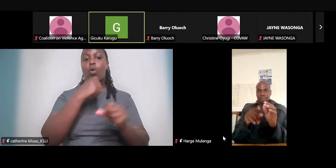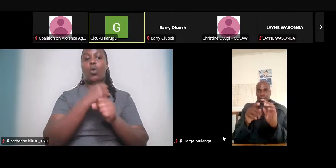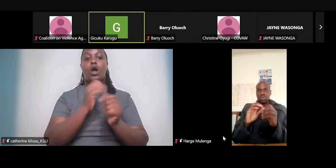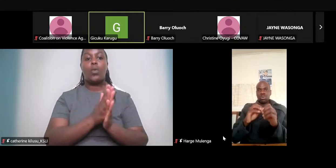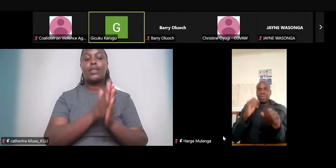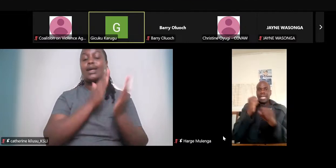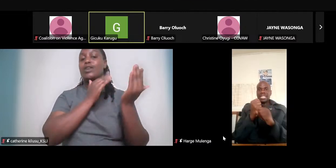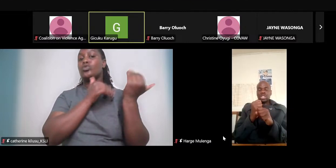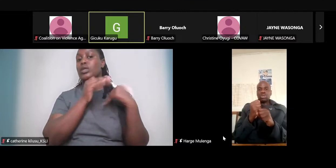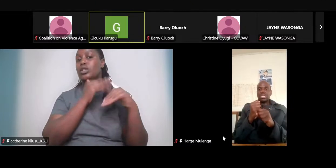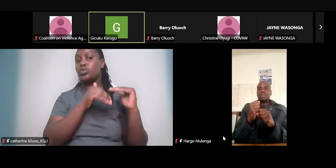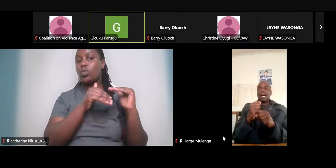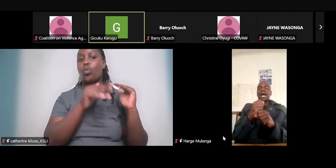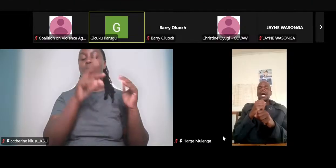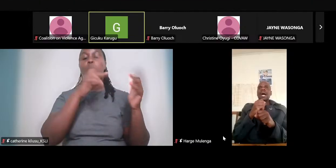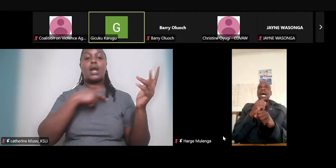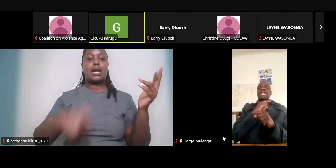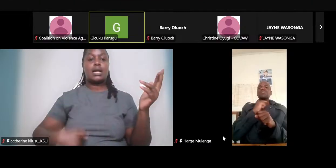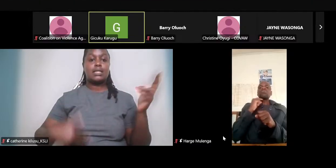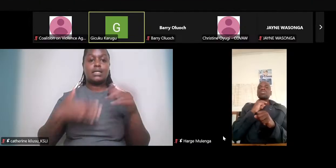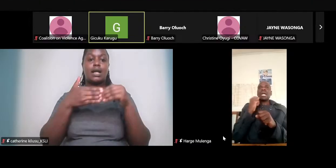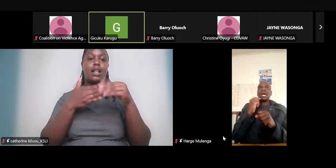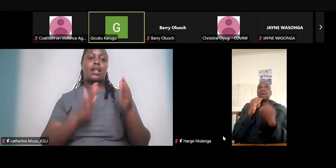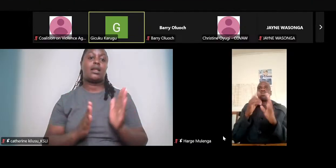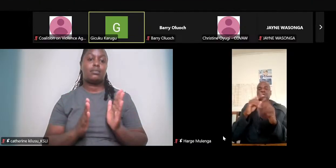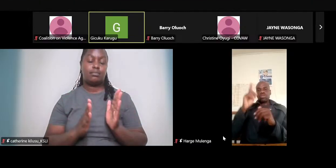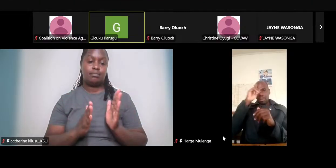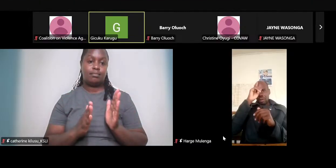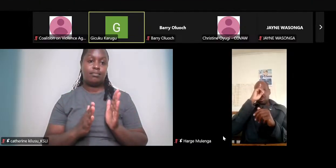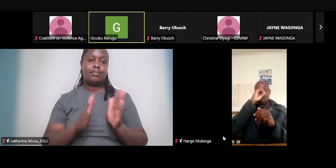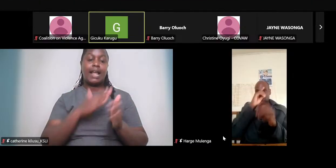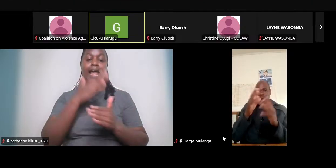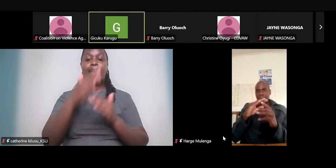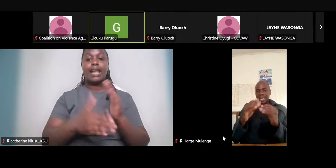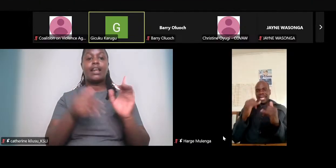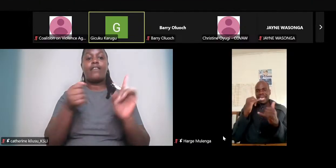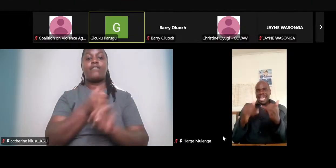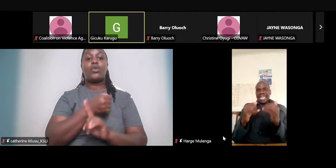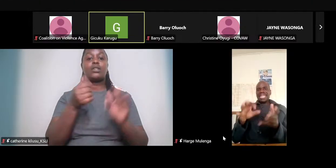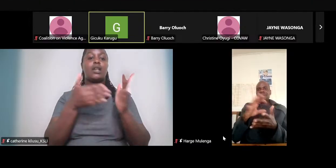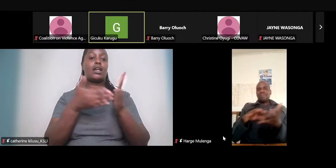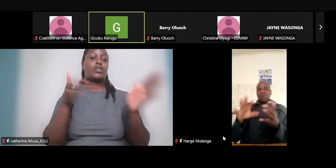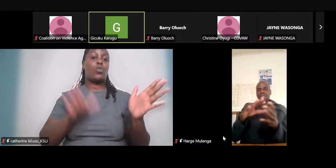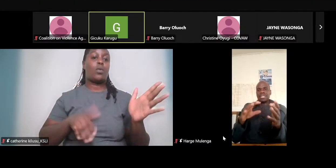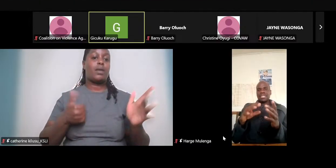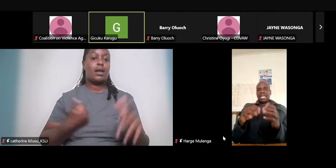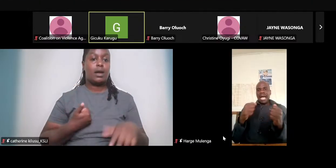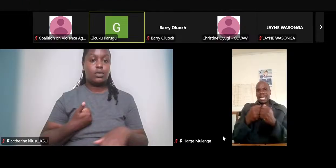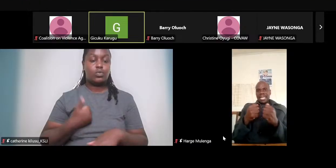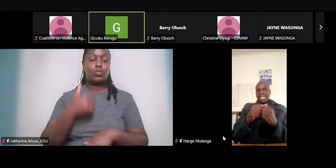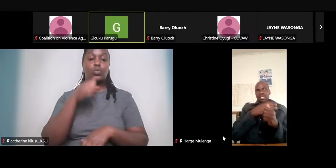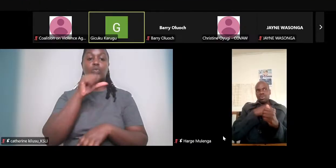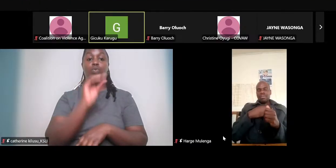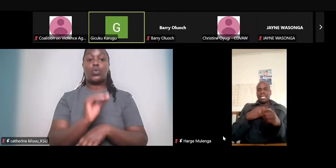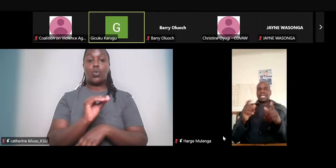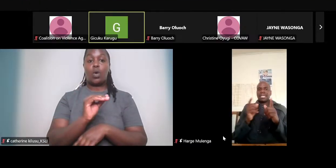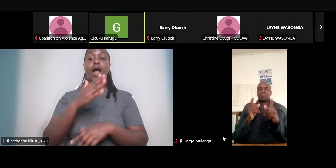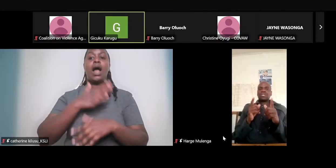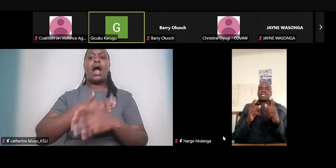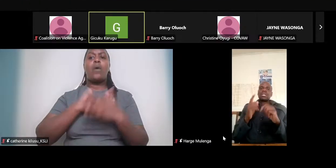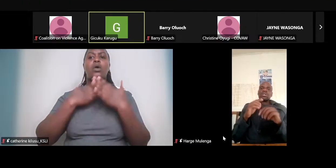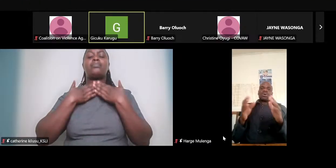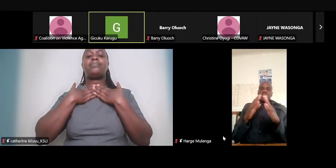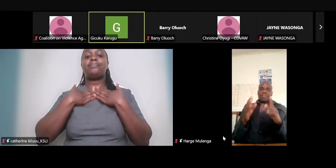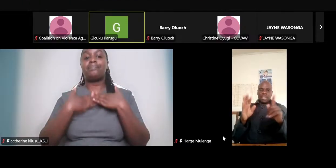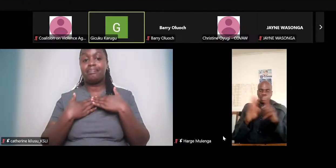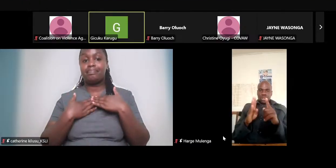leaders on ending violence against women and girls. And so our desire through this